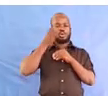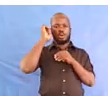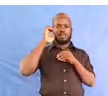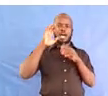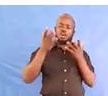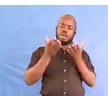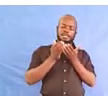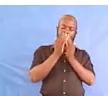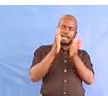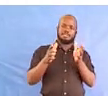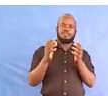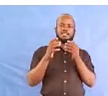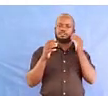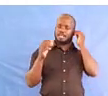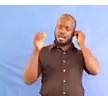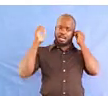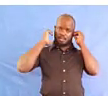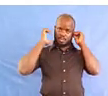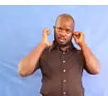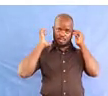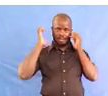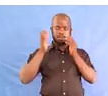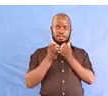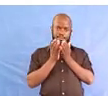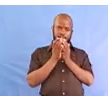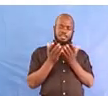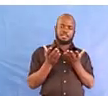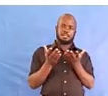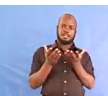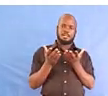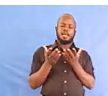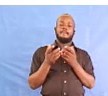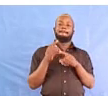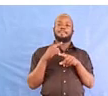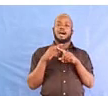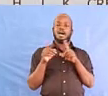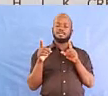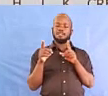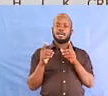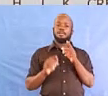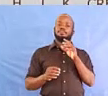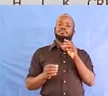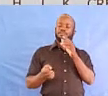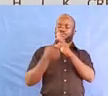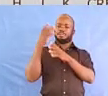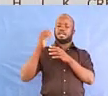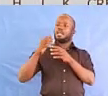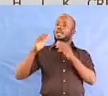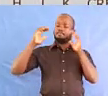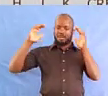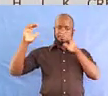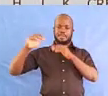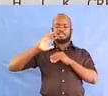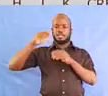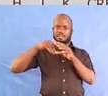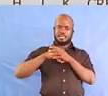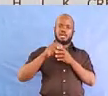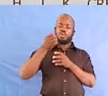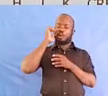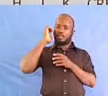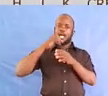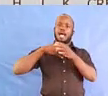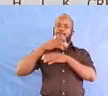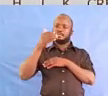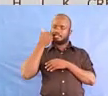it might have been spread to Europe by sailors on cargo ships and then to North America. The data is a bit spotty, but the emergence in the